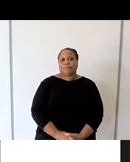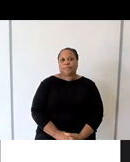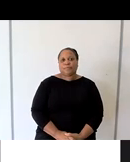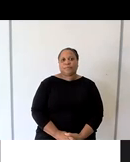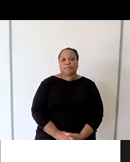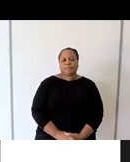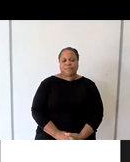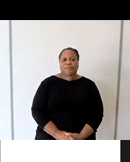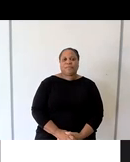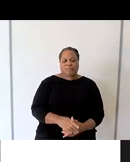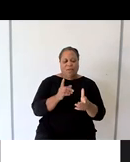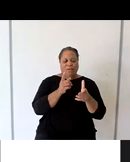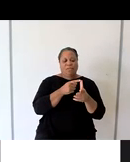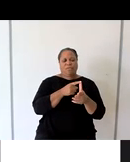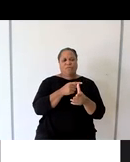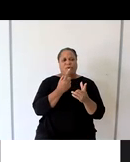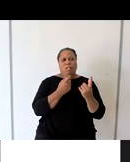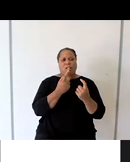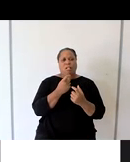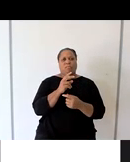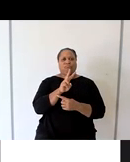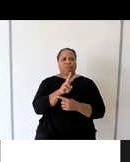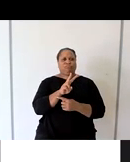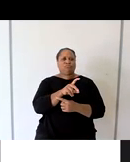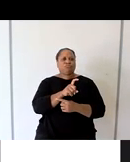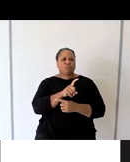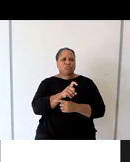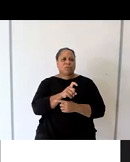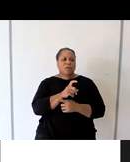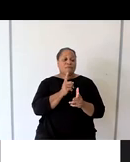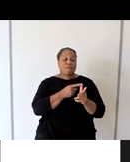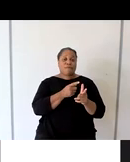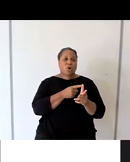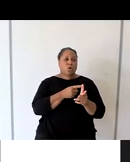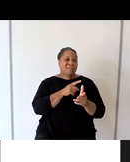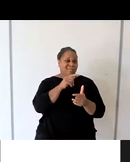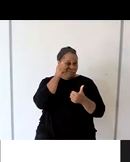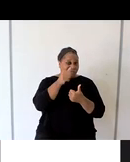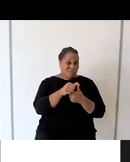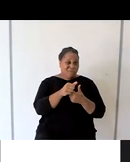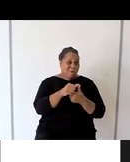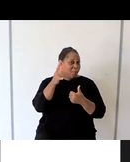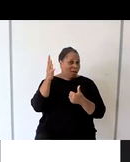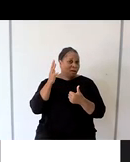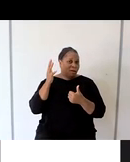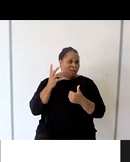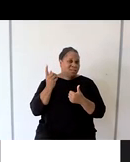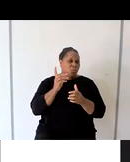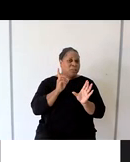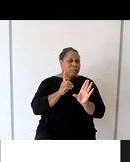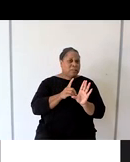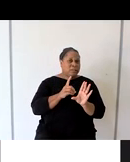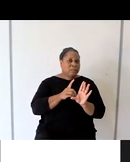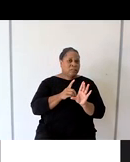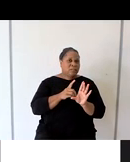So the first poll is two questions. The first one is, can you recall a time when someone with a disability was